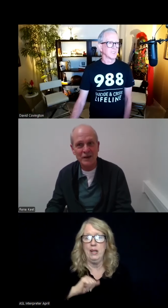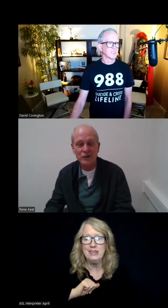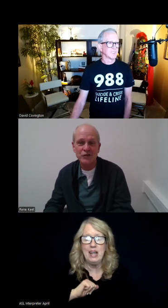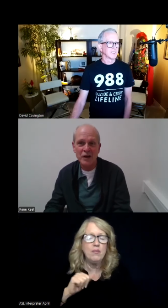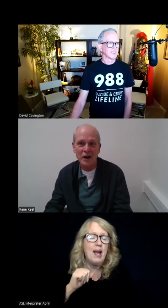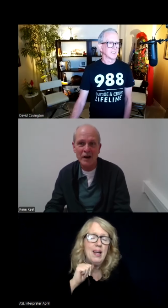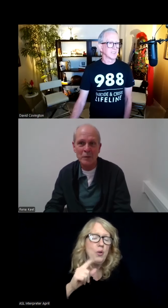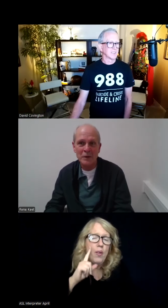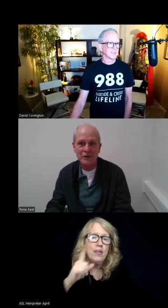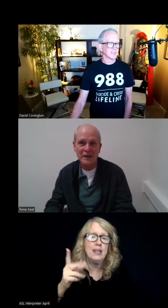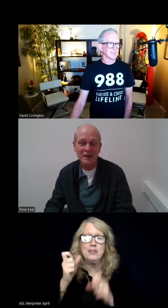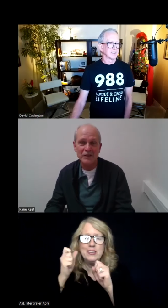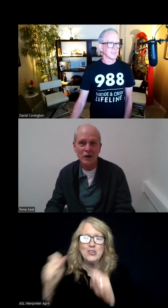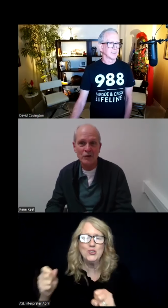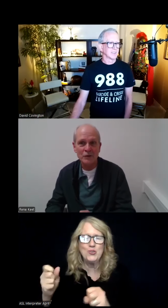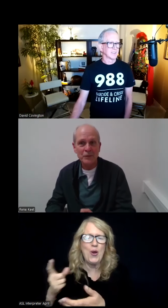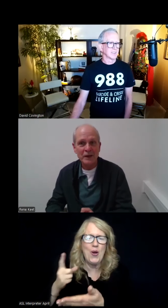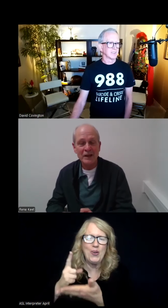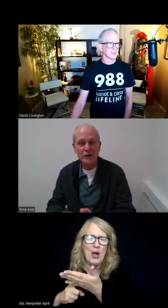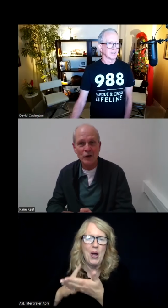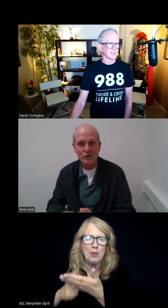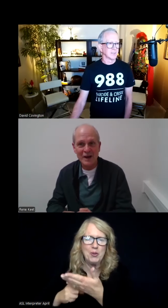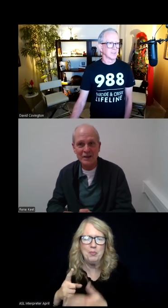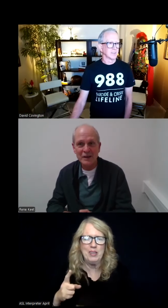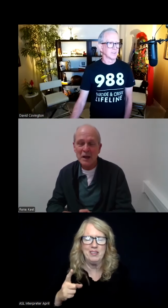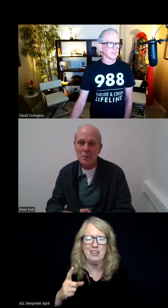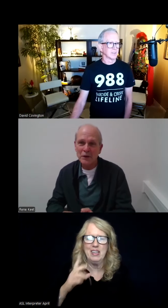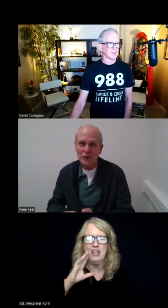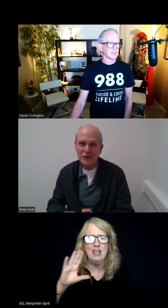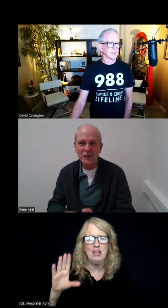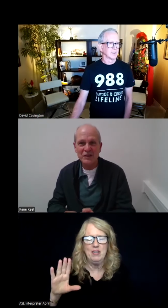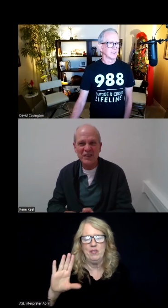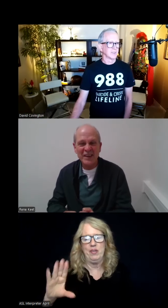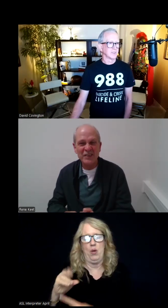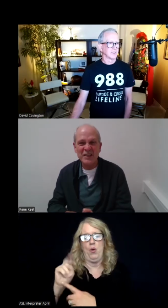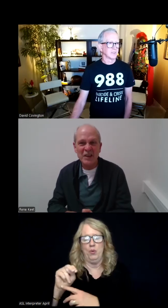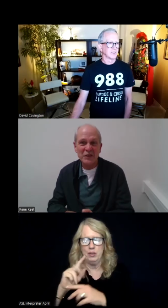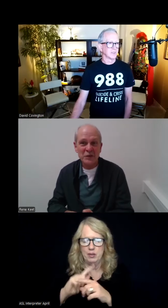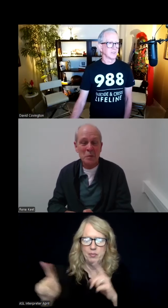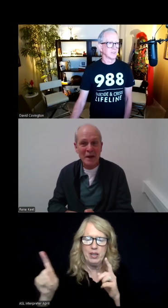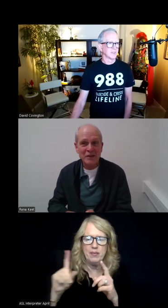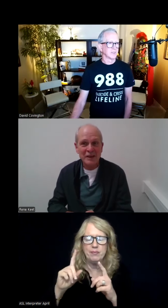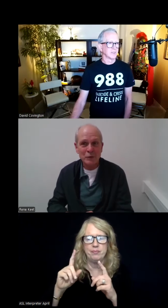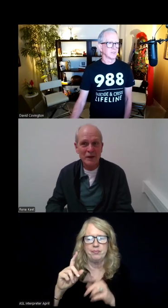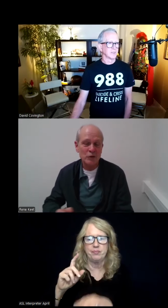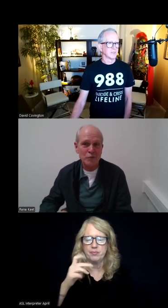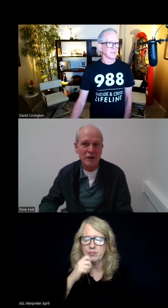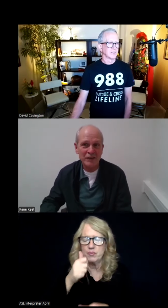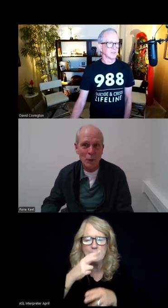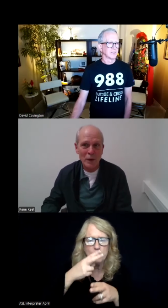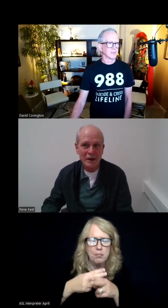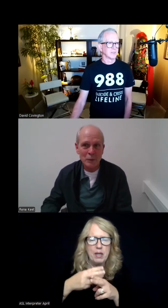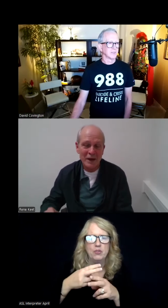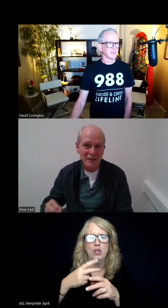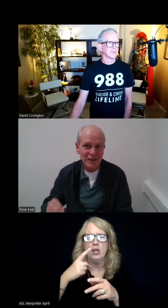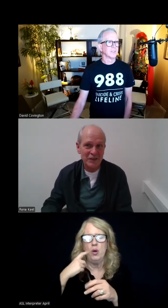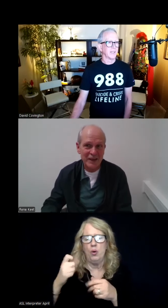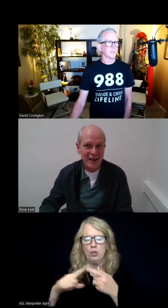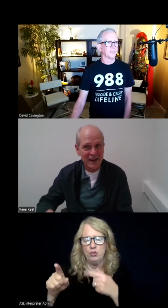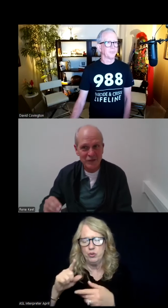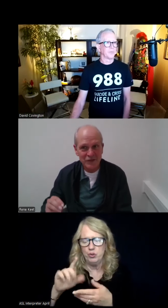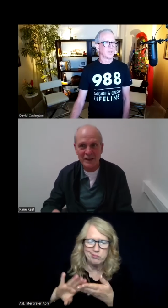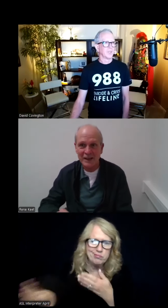is a very strong argument in its own right. But also there is a tendency not to mention it away, to brush it away, whereas